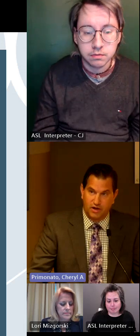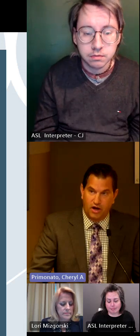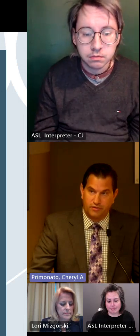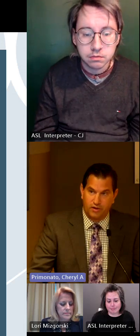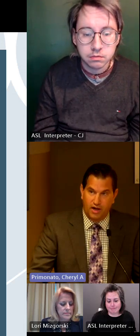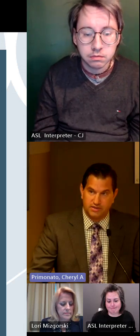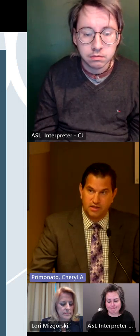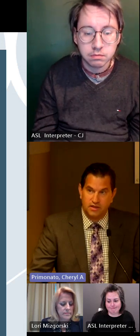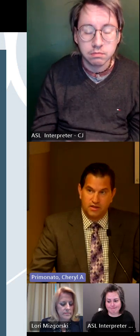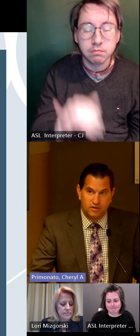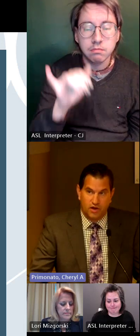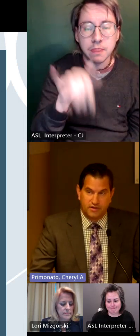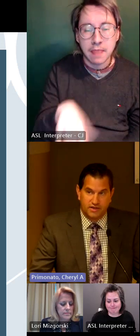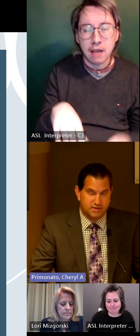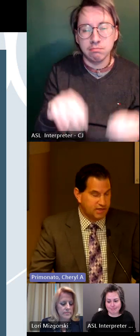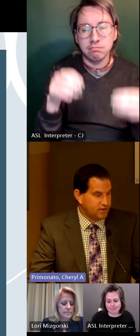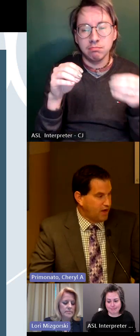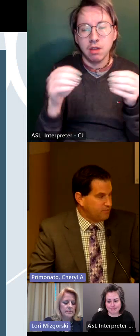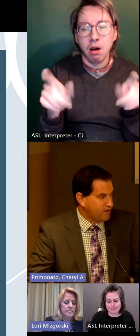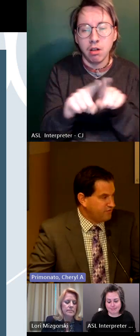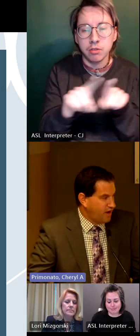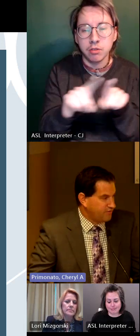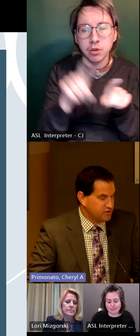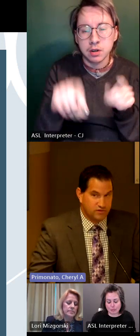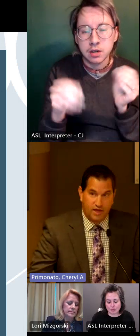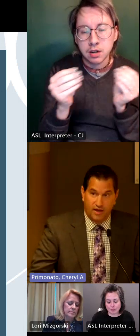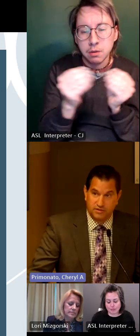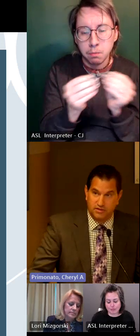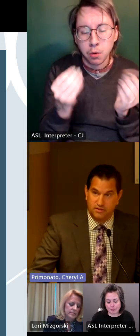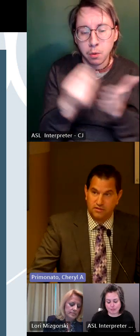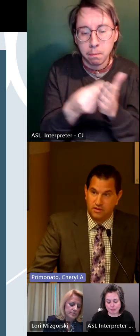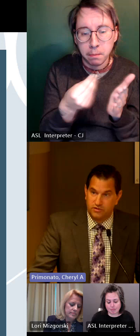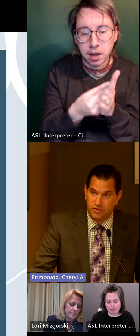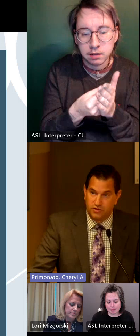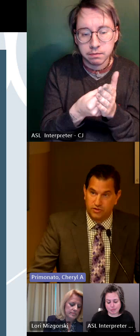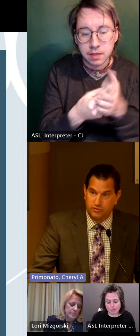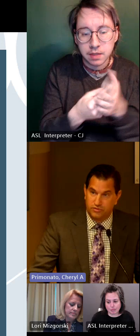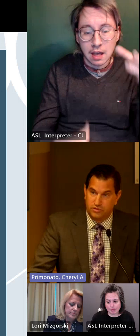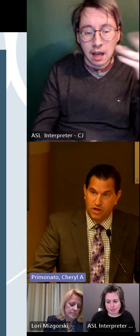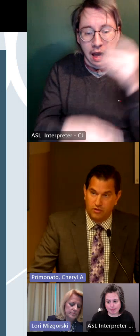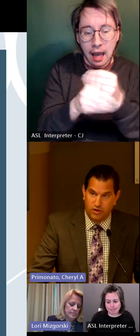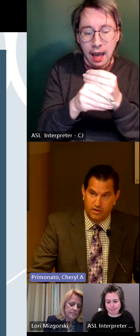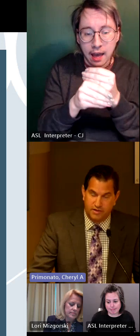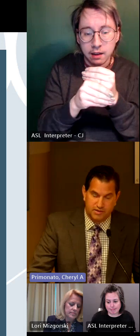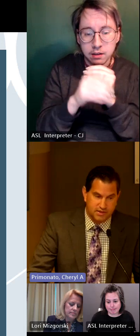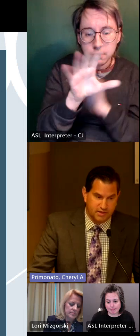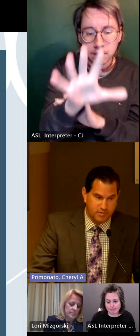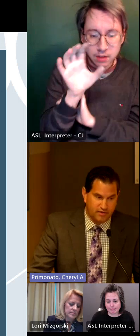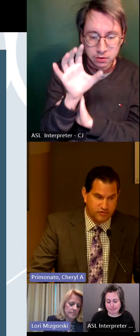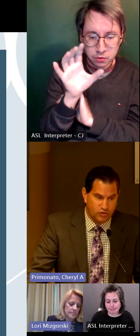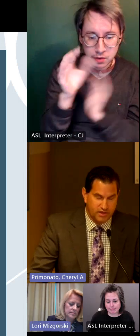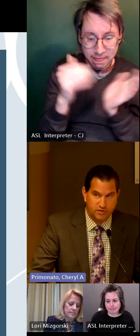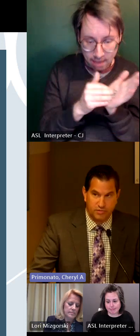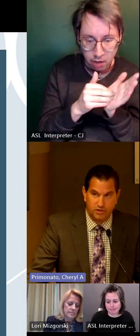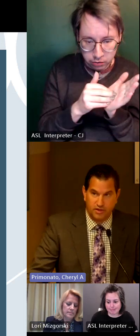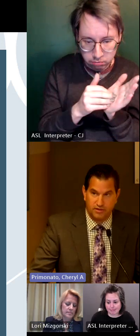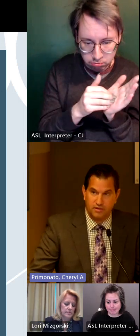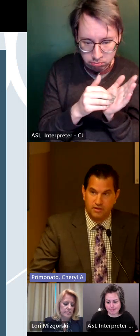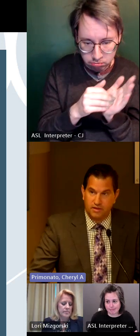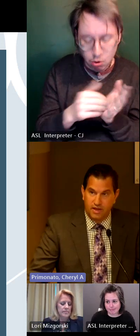this would increase the authorized not to exceed amount by $500,000 to a new total not to exceed amount